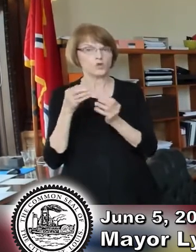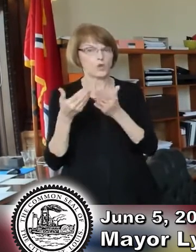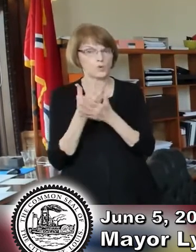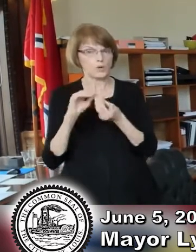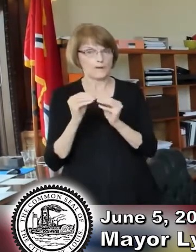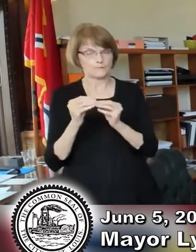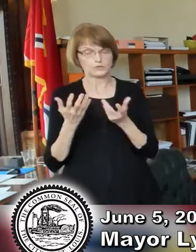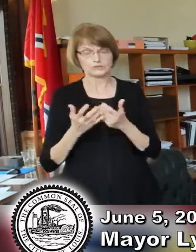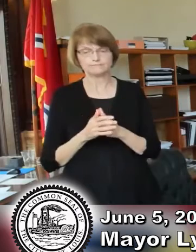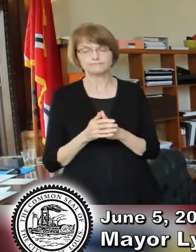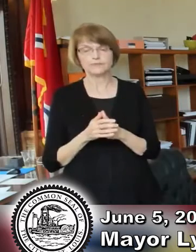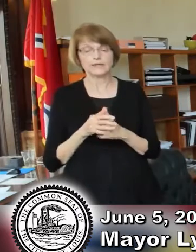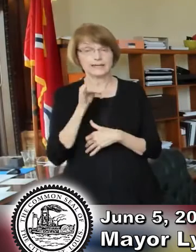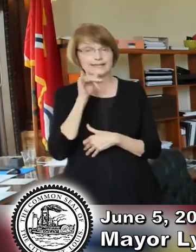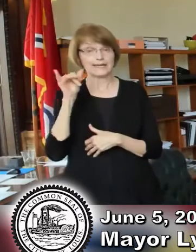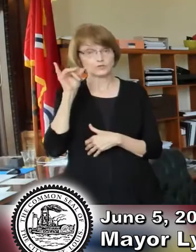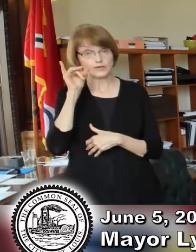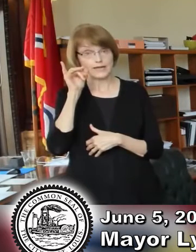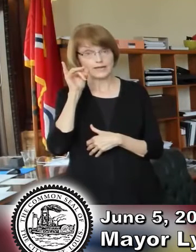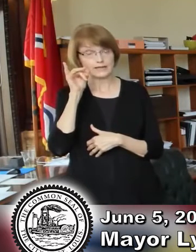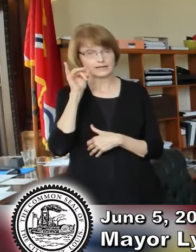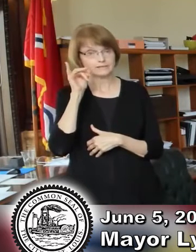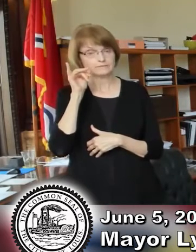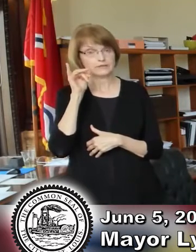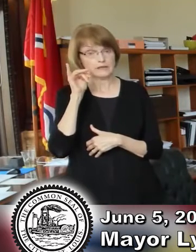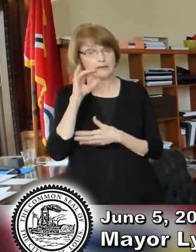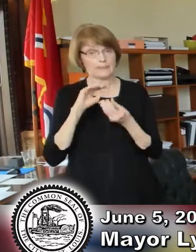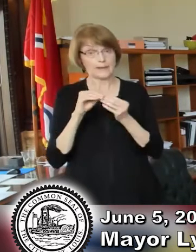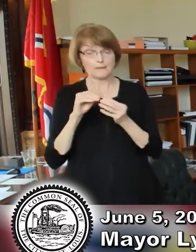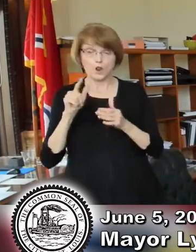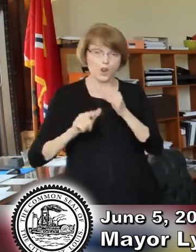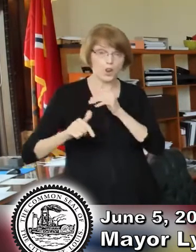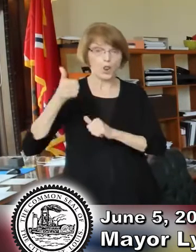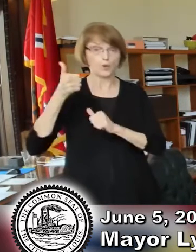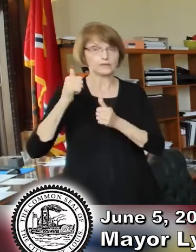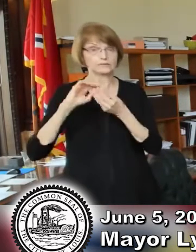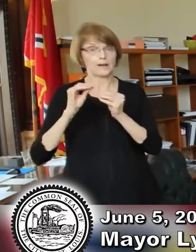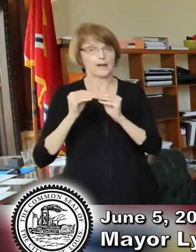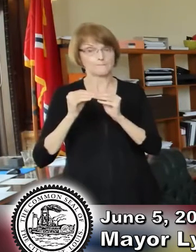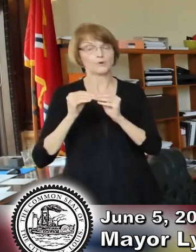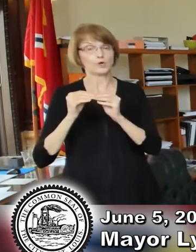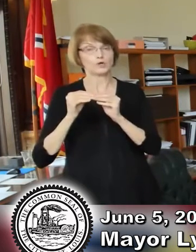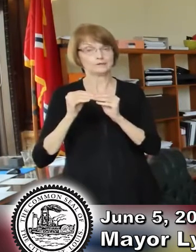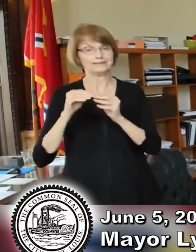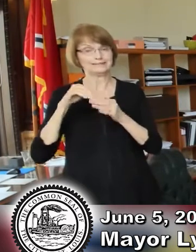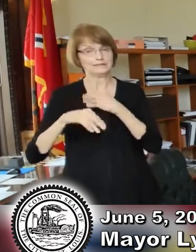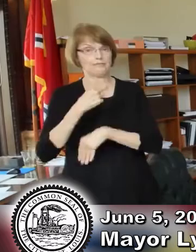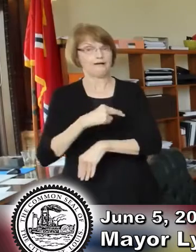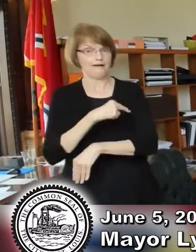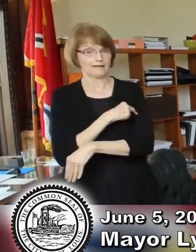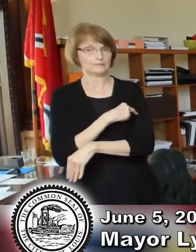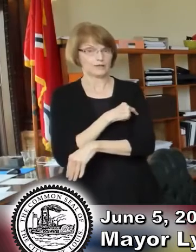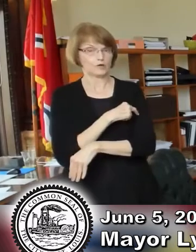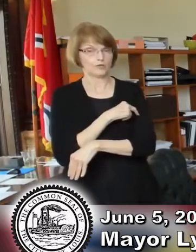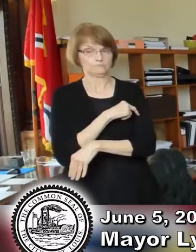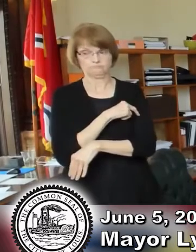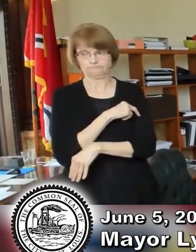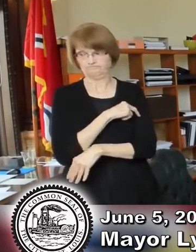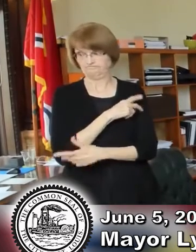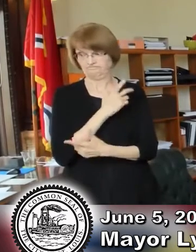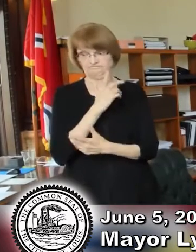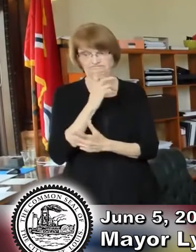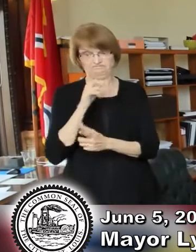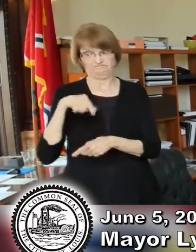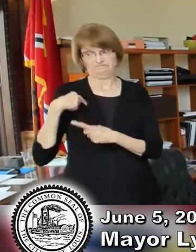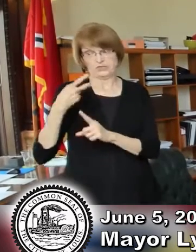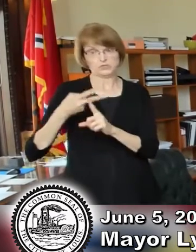today. But yesterday was our the lowest number of people were hospitalized in almost a couple of